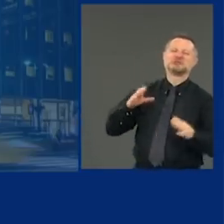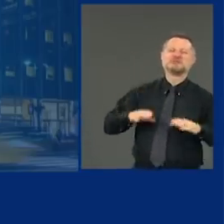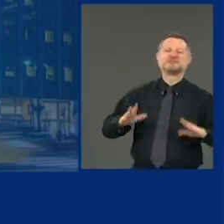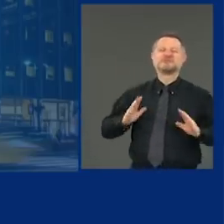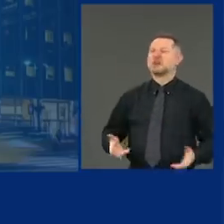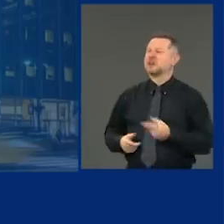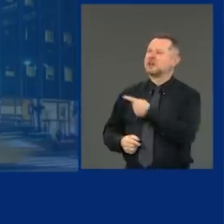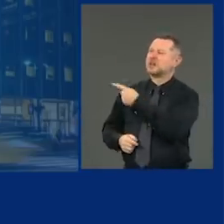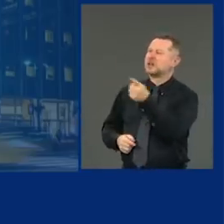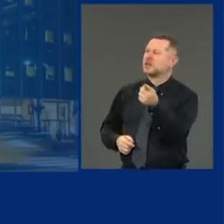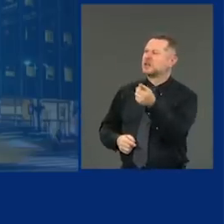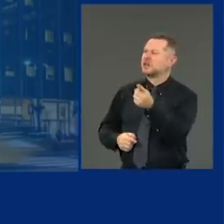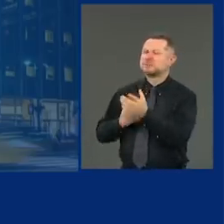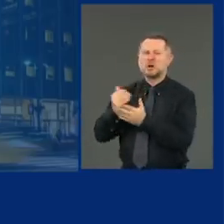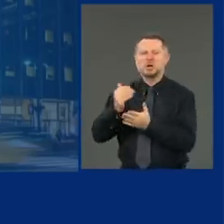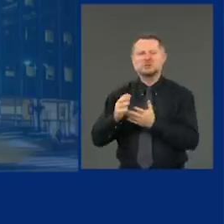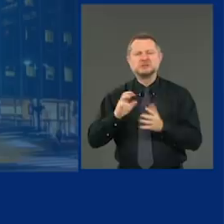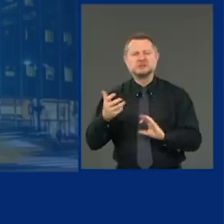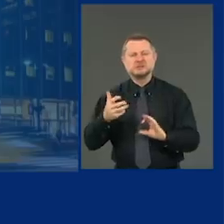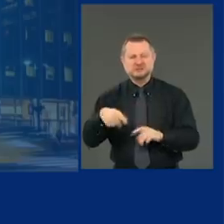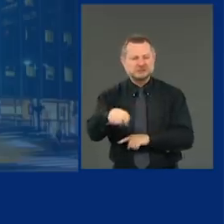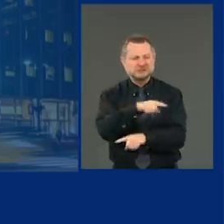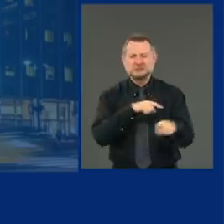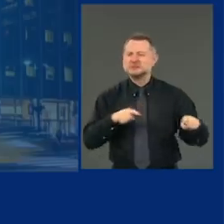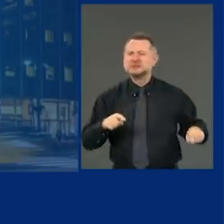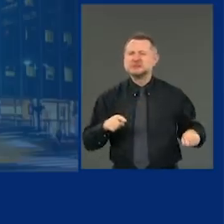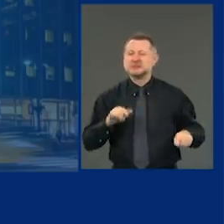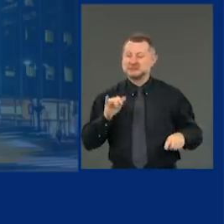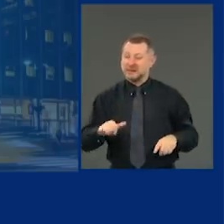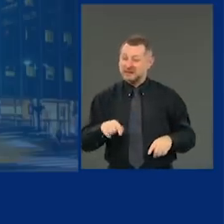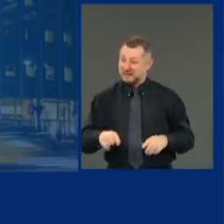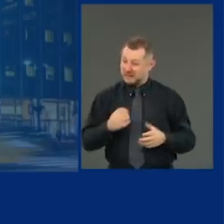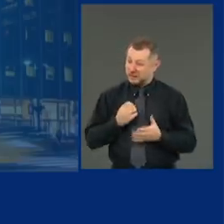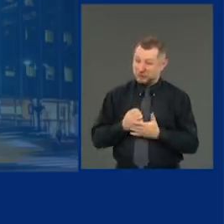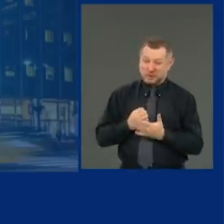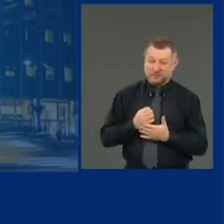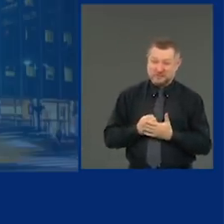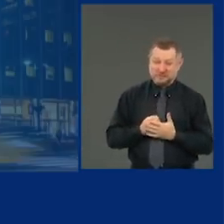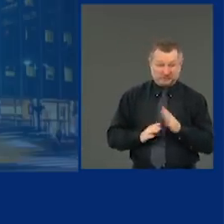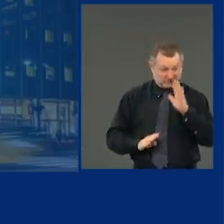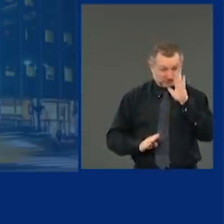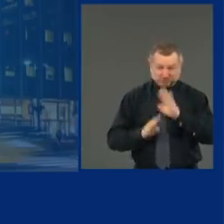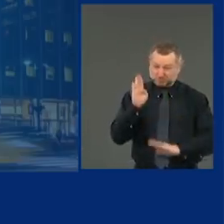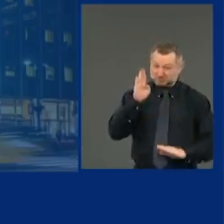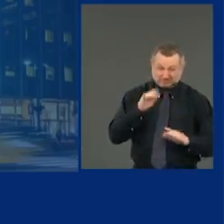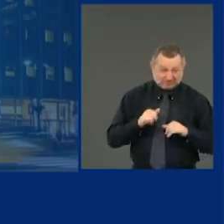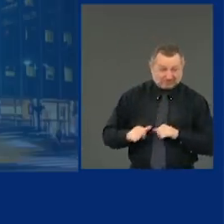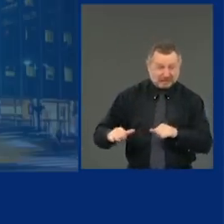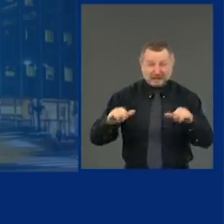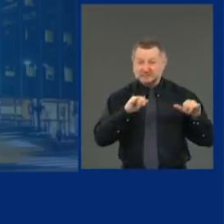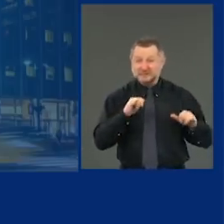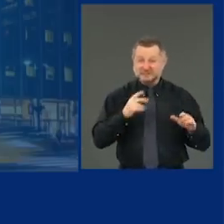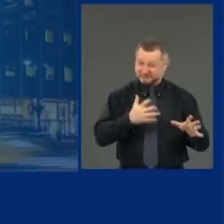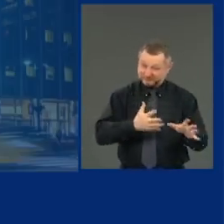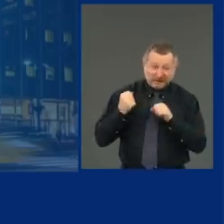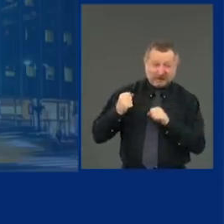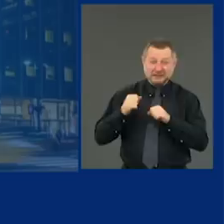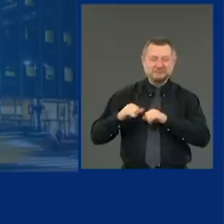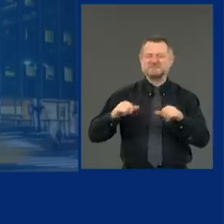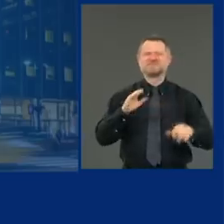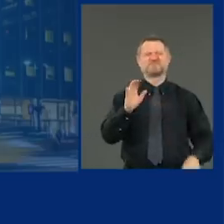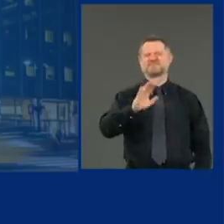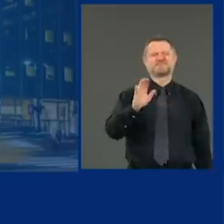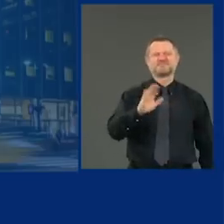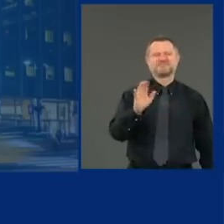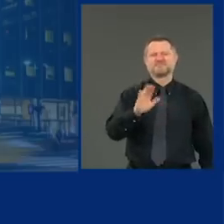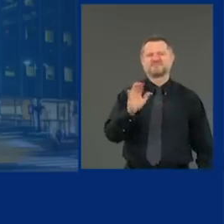But I don't think the economy comes back for everyone, everywhere, the same way. I think you're going to see American